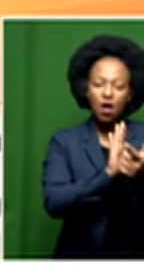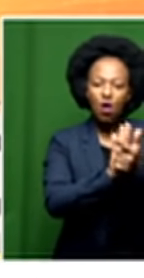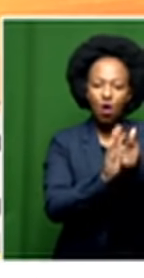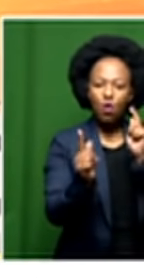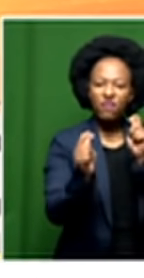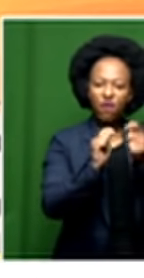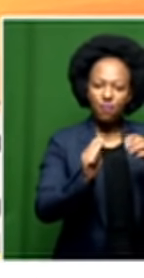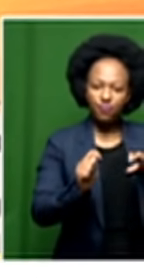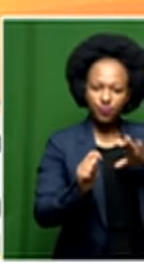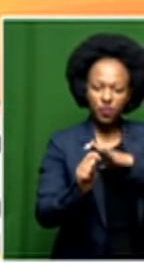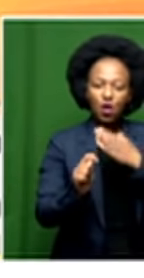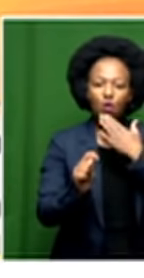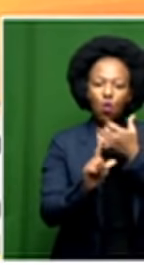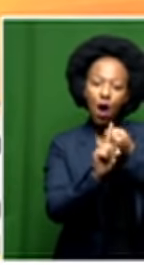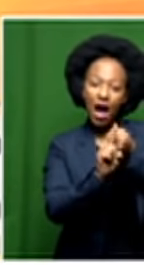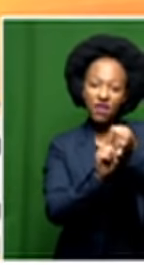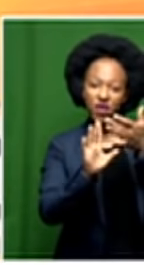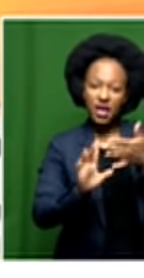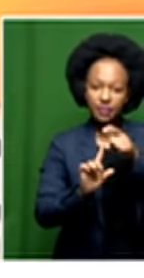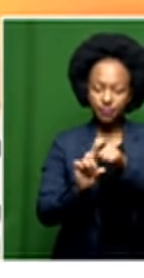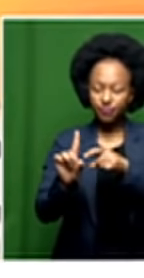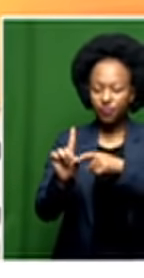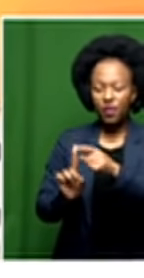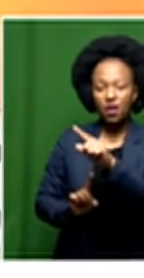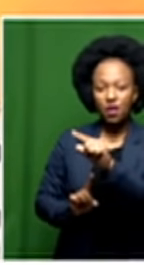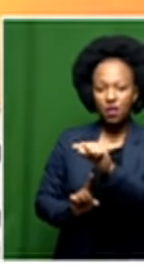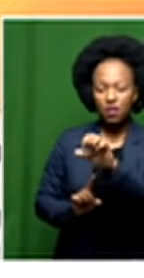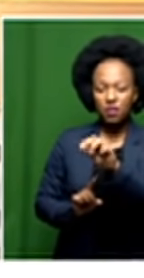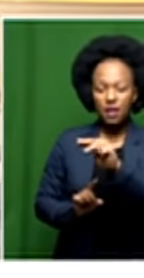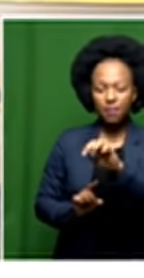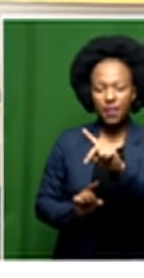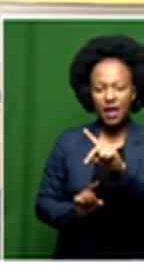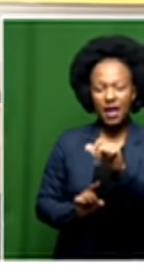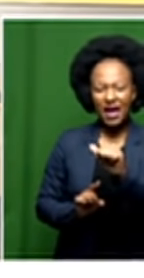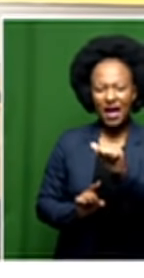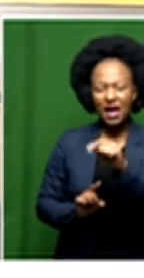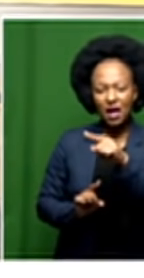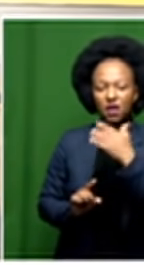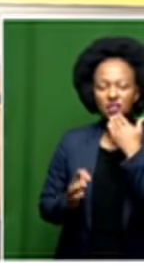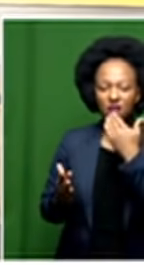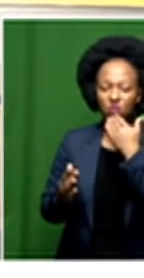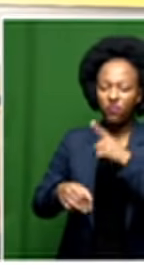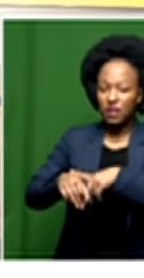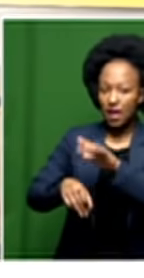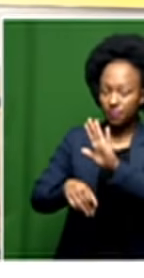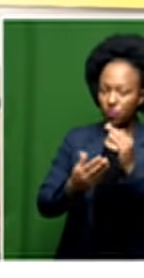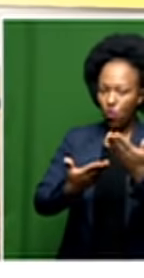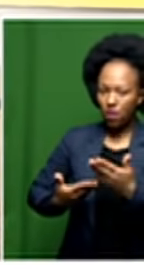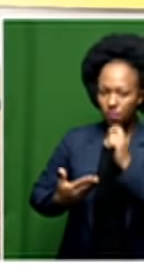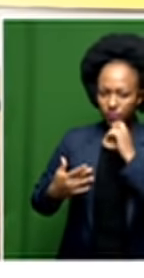Commission, Advocate Tembeka Ngcukaitobi, joins us now to discuss this matter. Advocate Ngcukaitobi, thanks for your time. Welcome to Morning